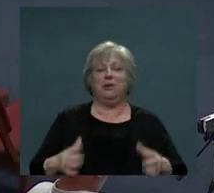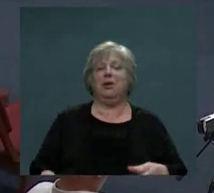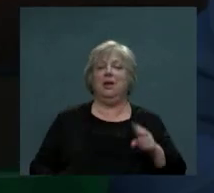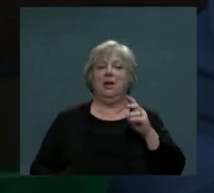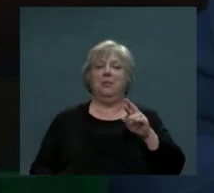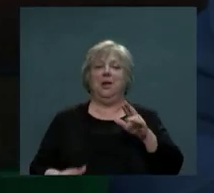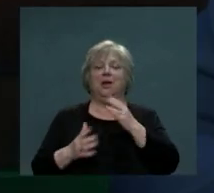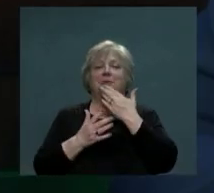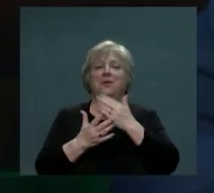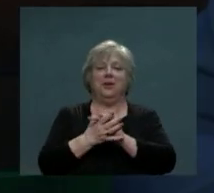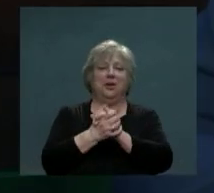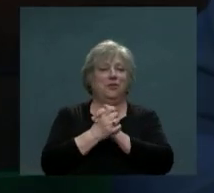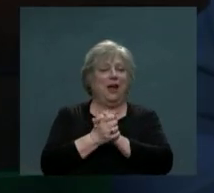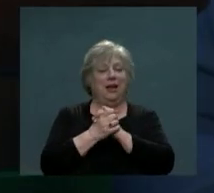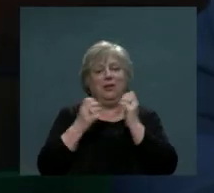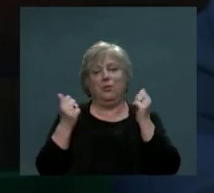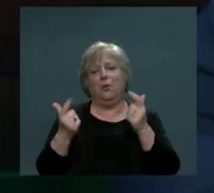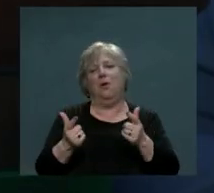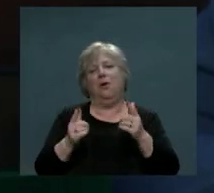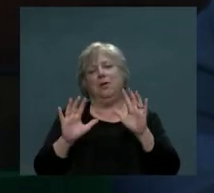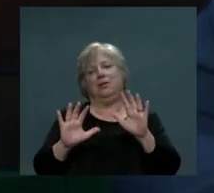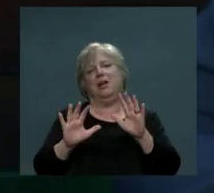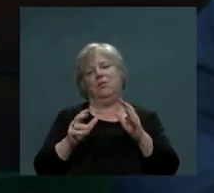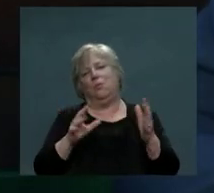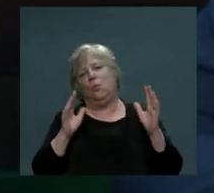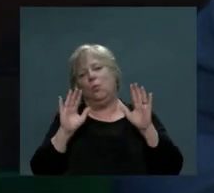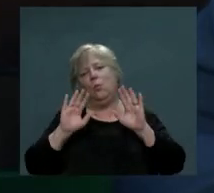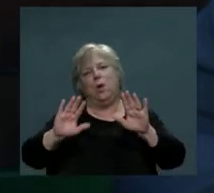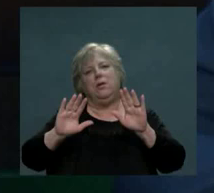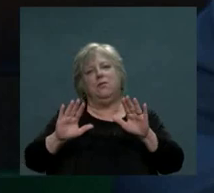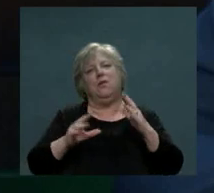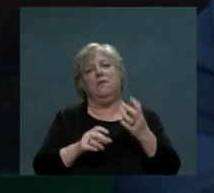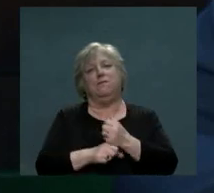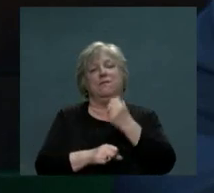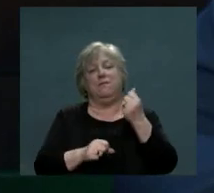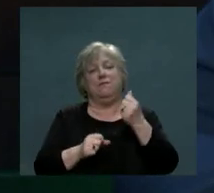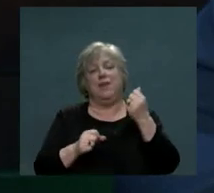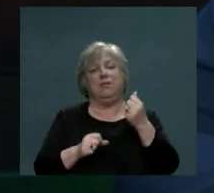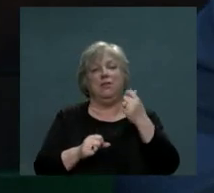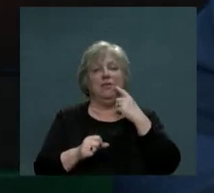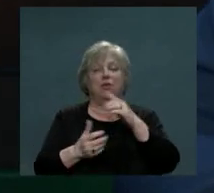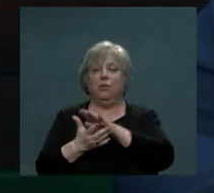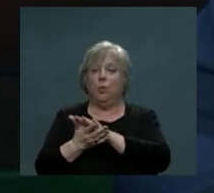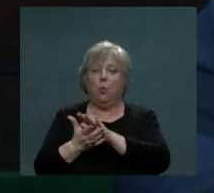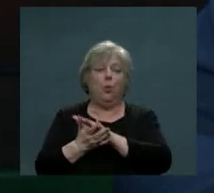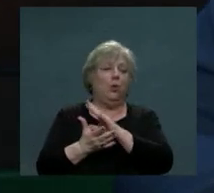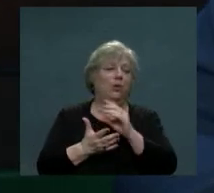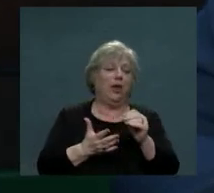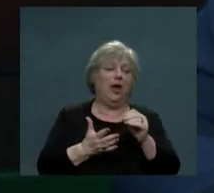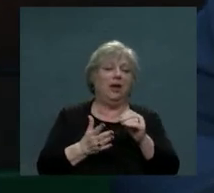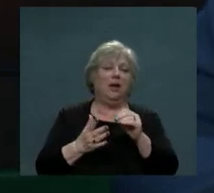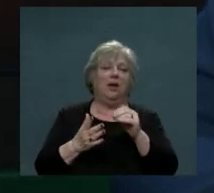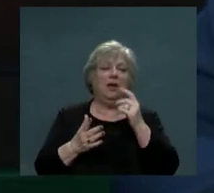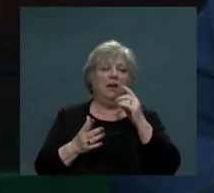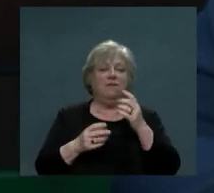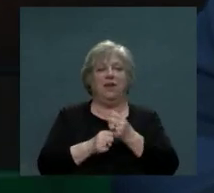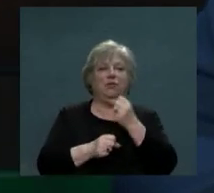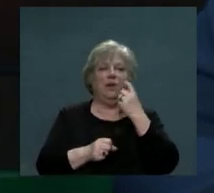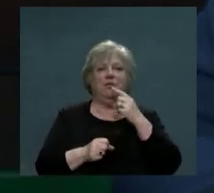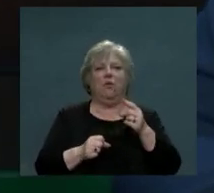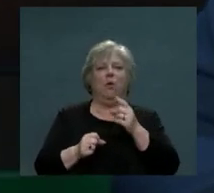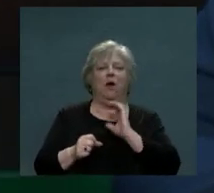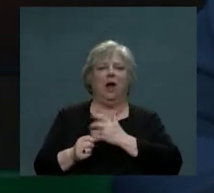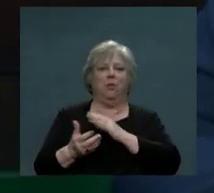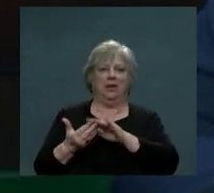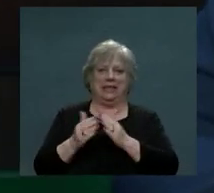good. Congratulations to everyone. A lot of great victories for our schools, and certainly a victory for our city as